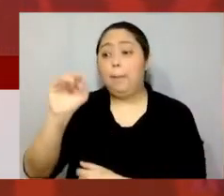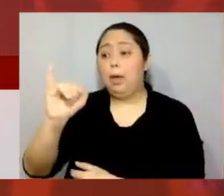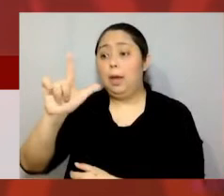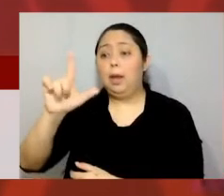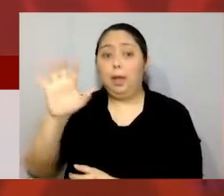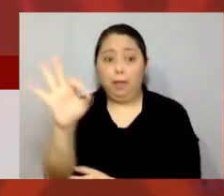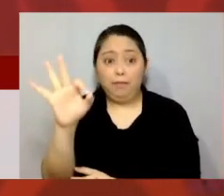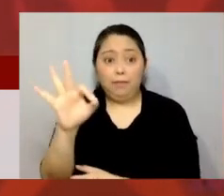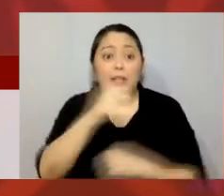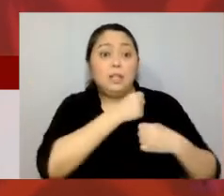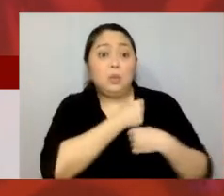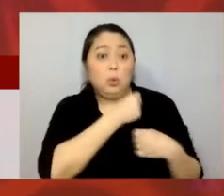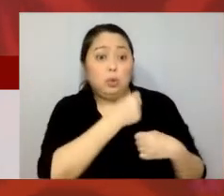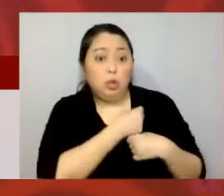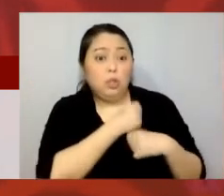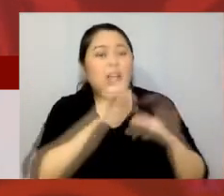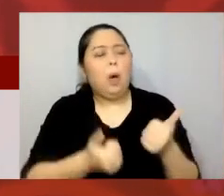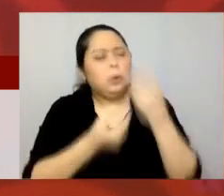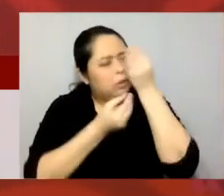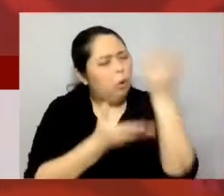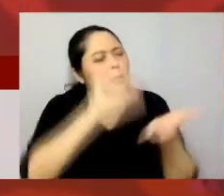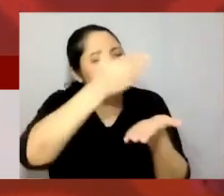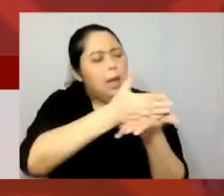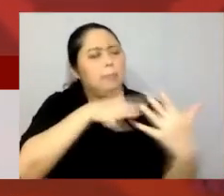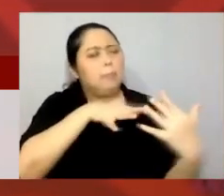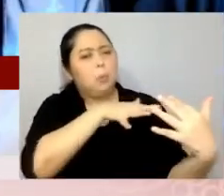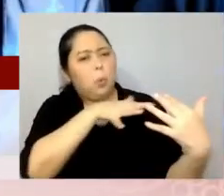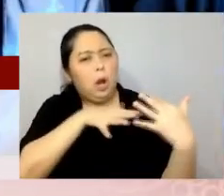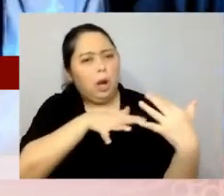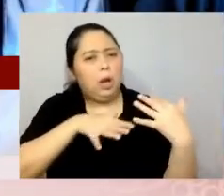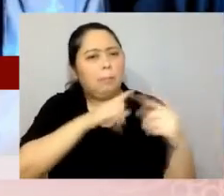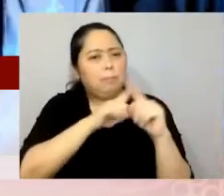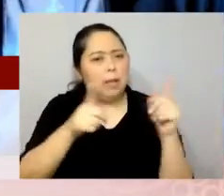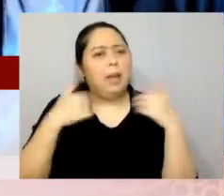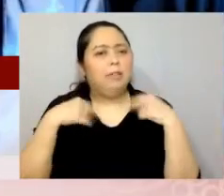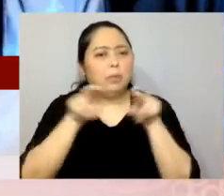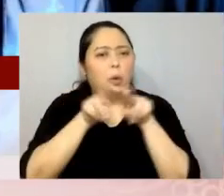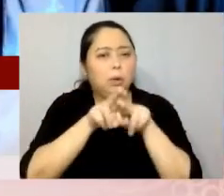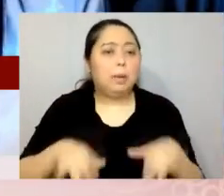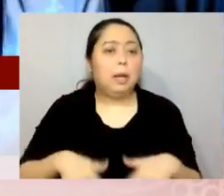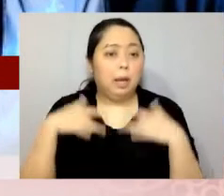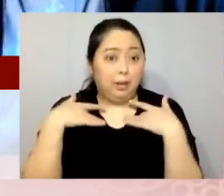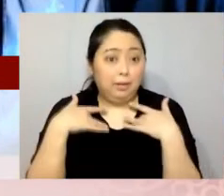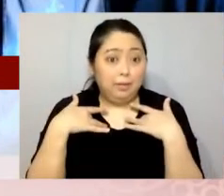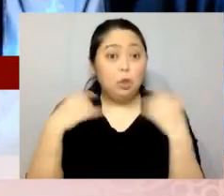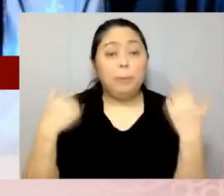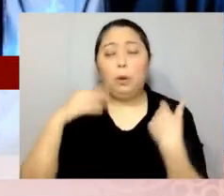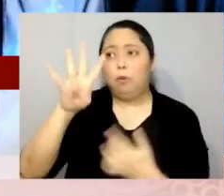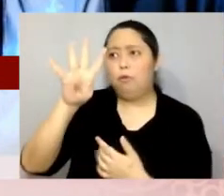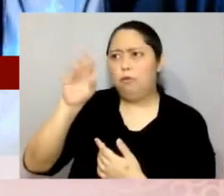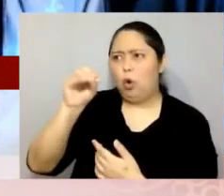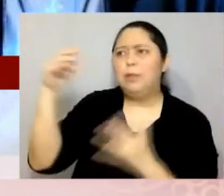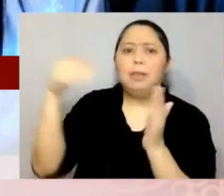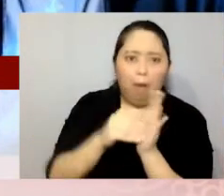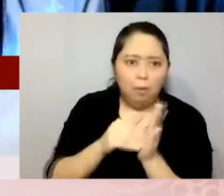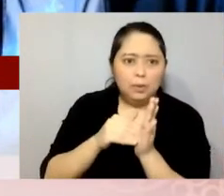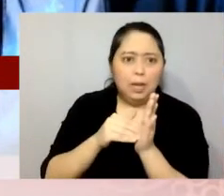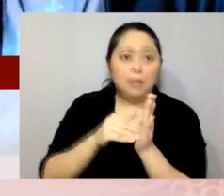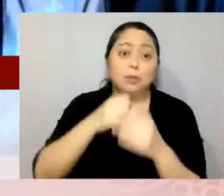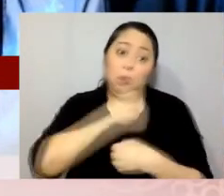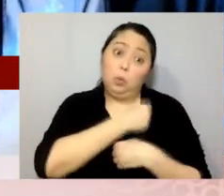the MILF so far, I think you're at 30%. That's 40,000 arms. What are the